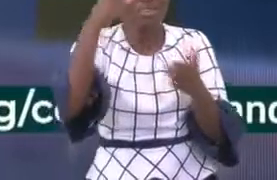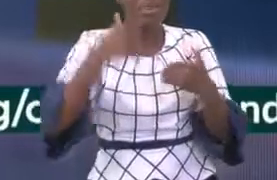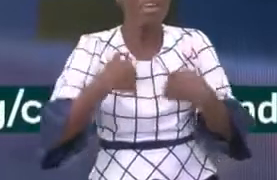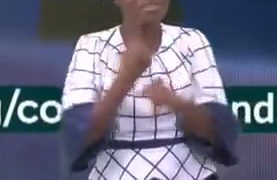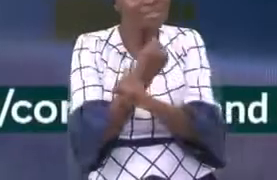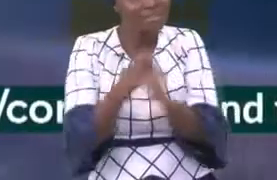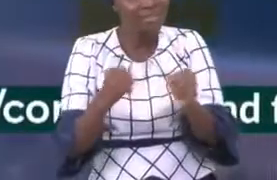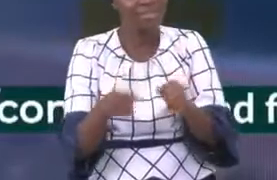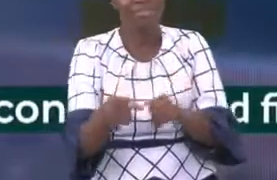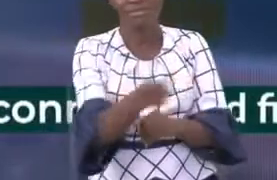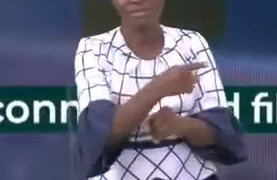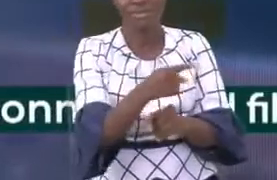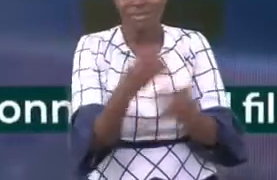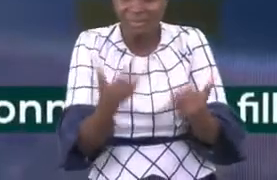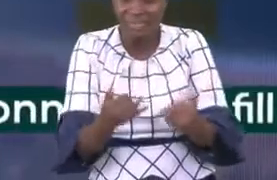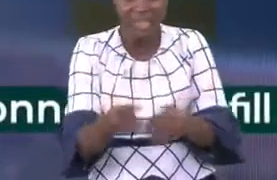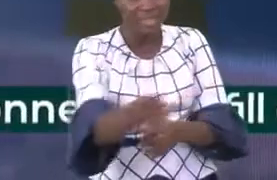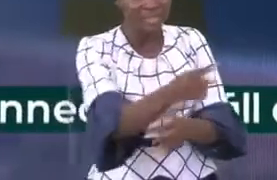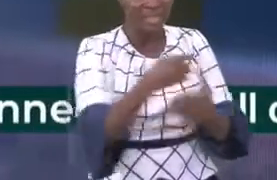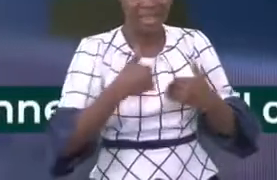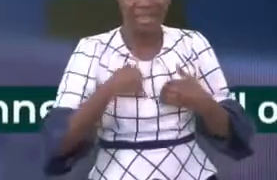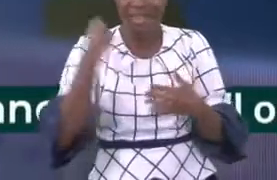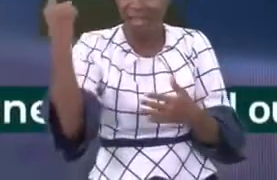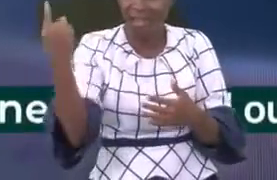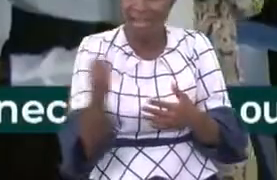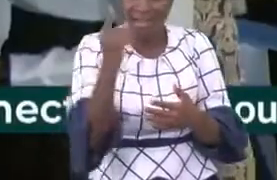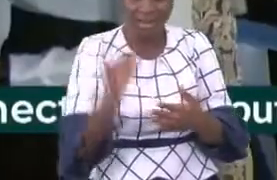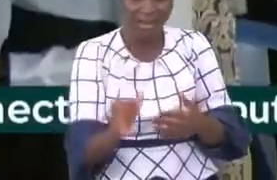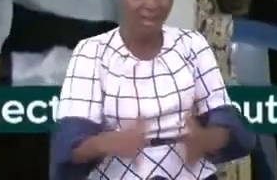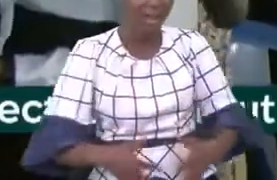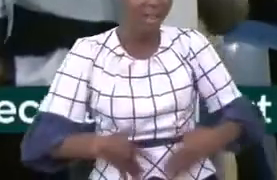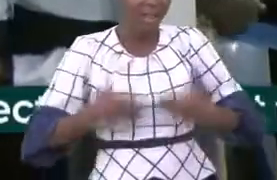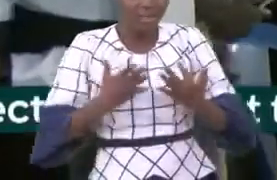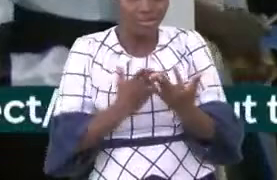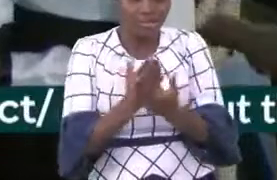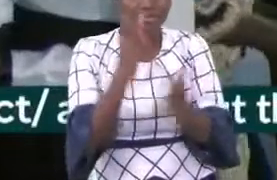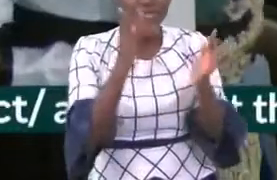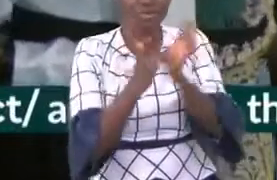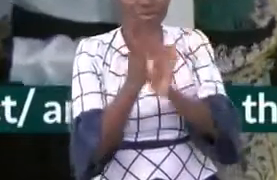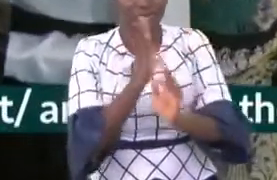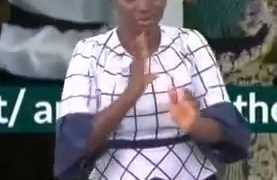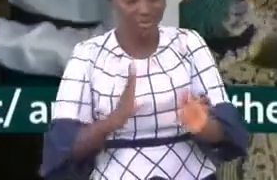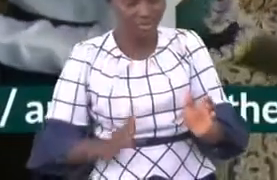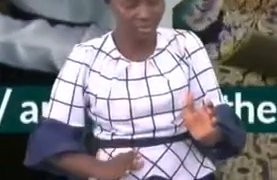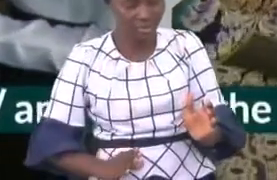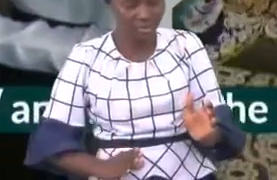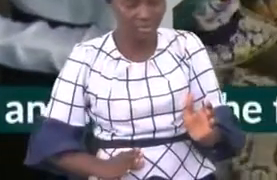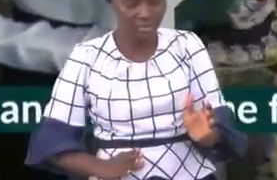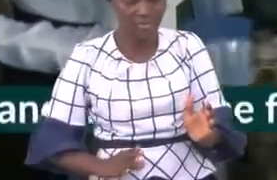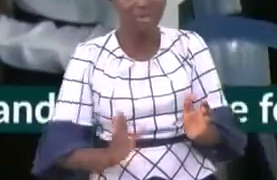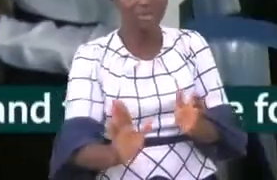life through the Lord Jesus Christ, their Savior. Confirm it in every life. In